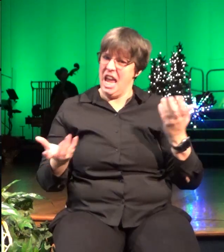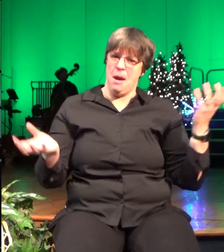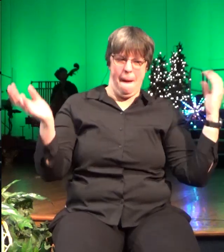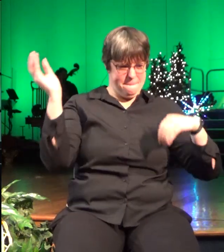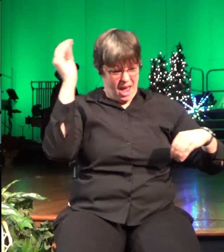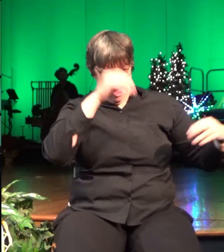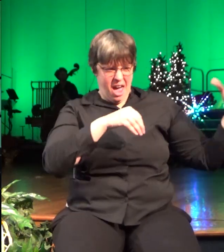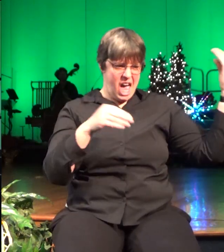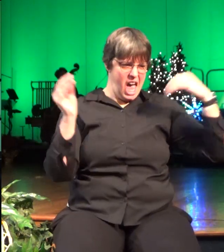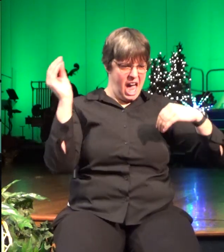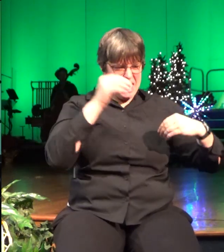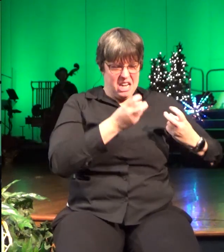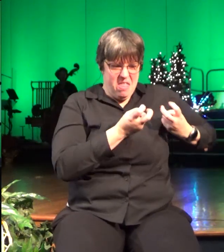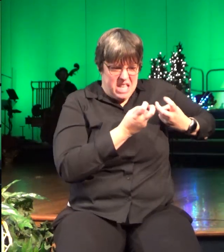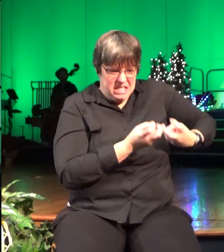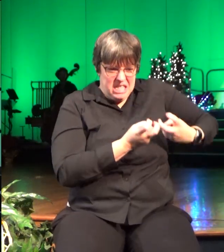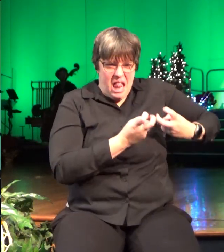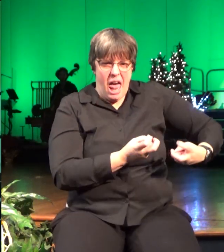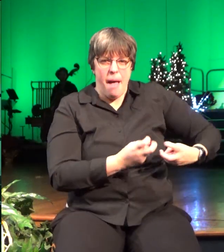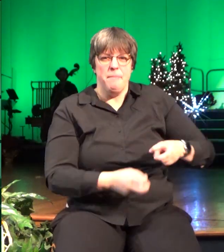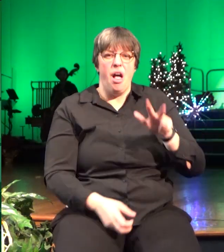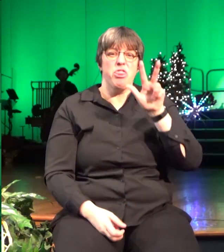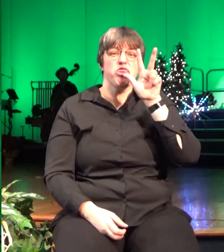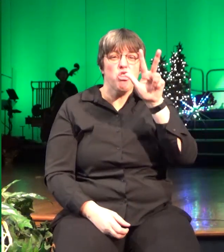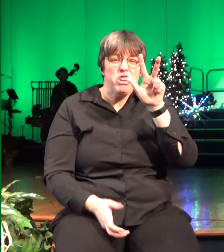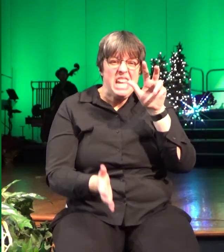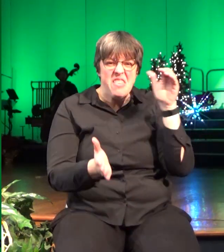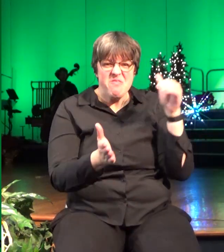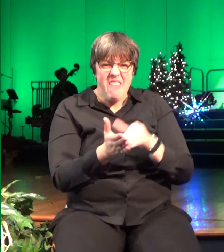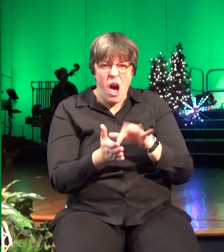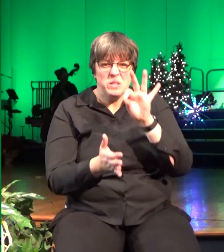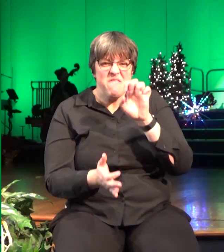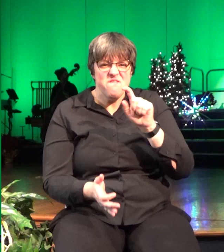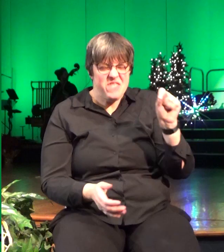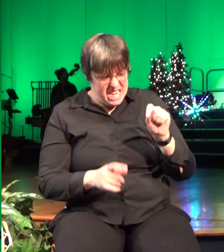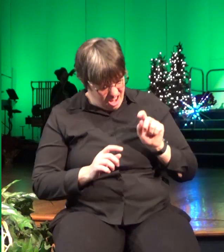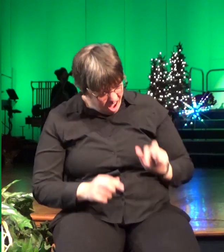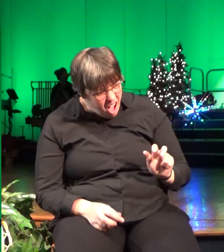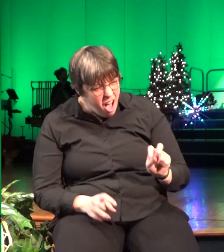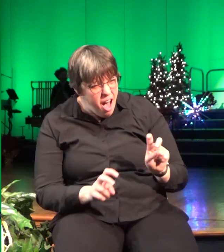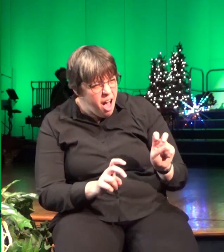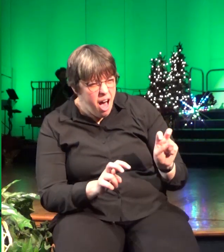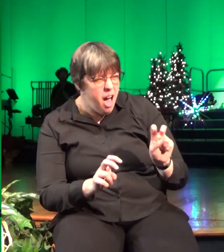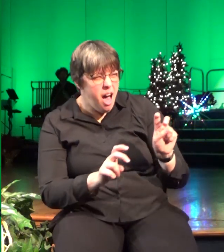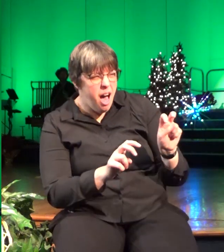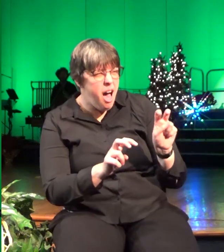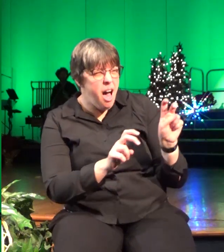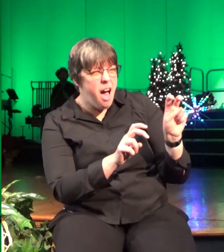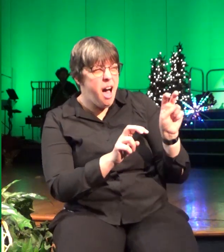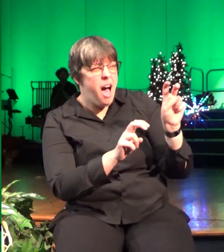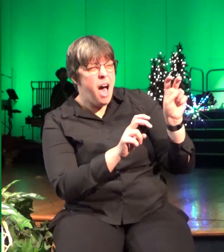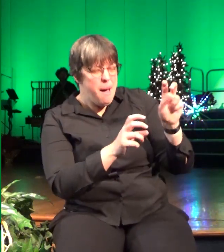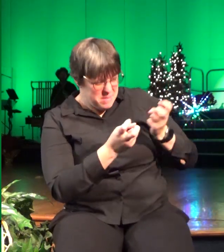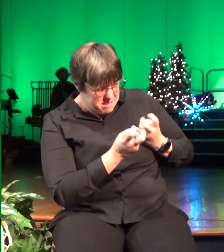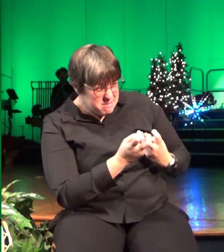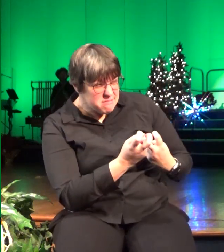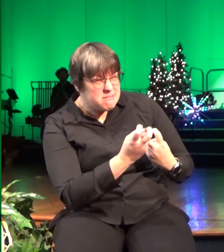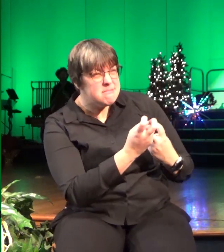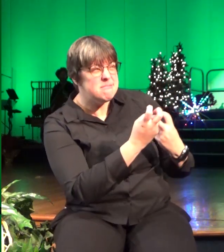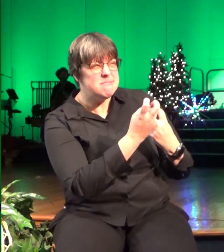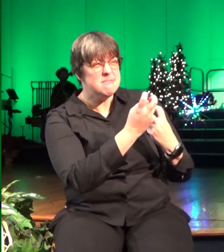sled. 3,000 feet up the side of Mount Crumpet, he rode with his load